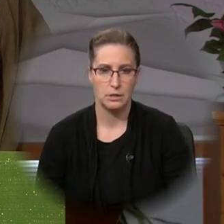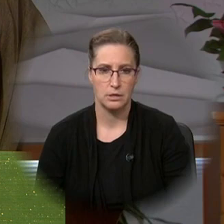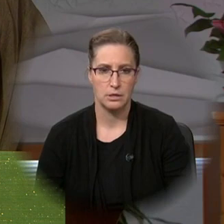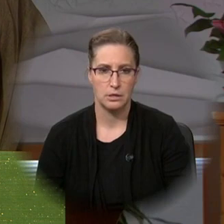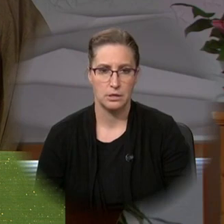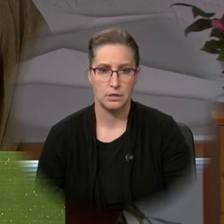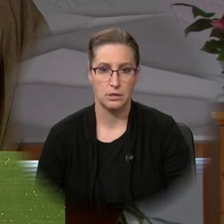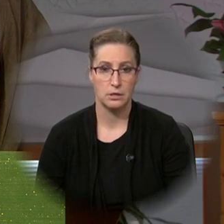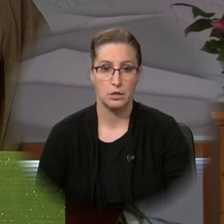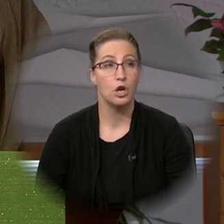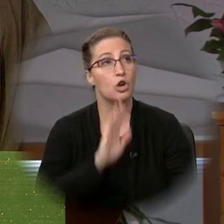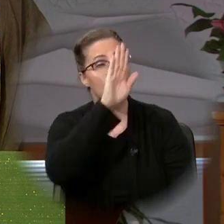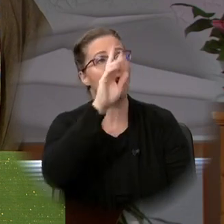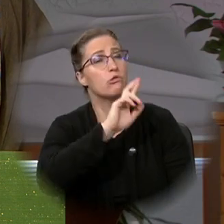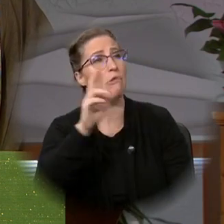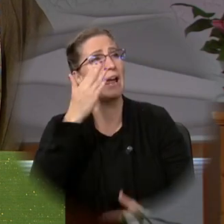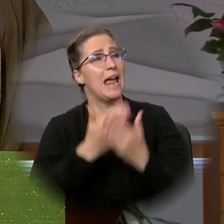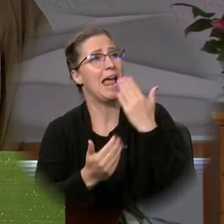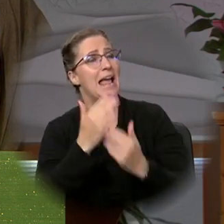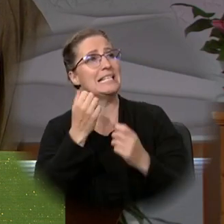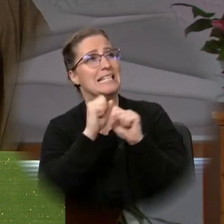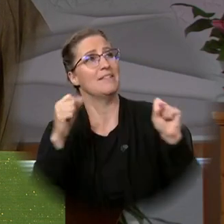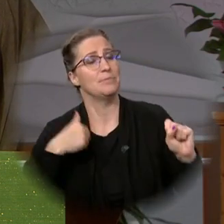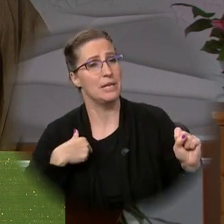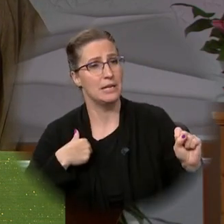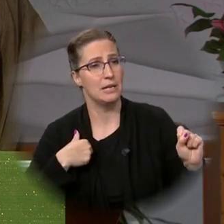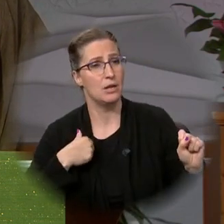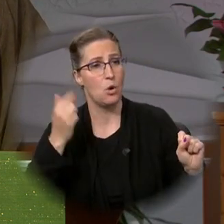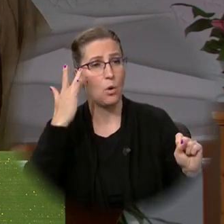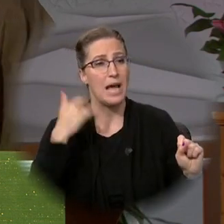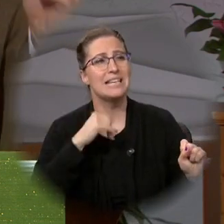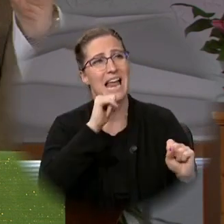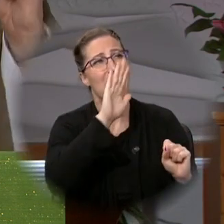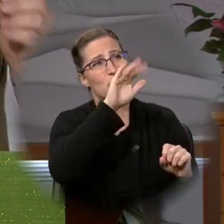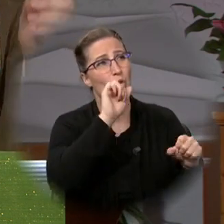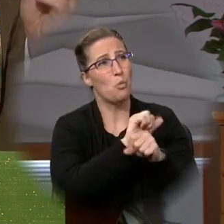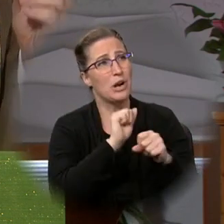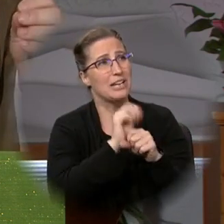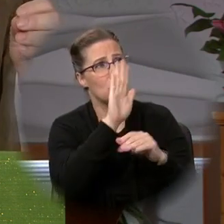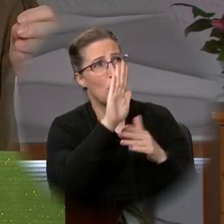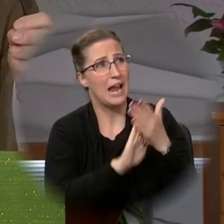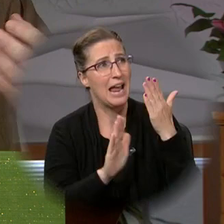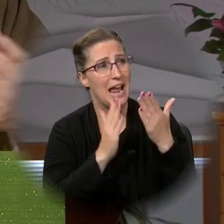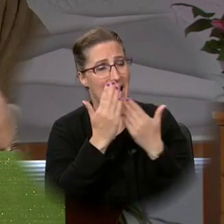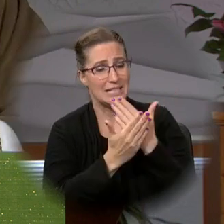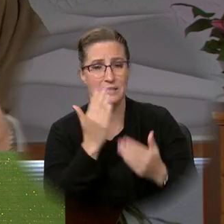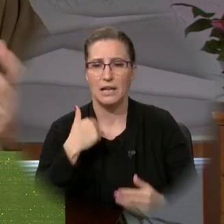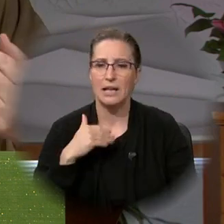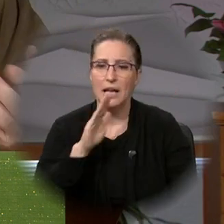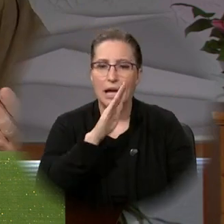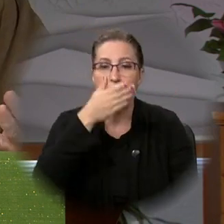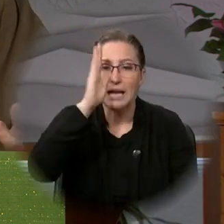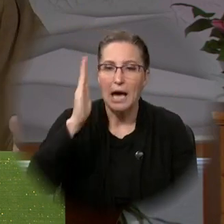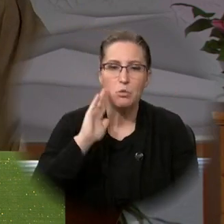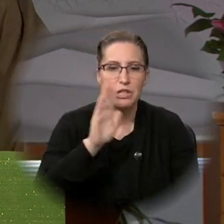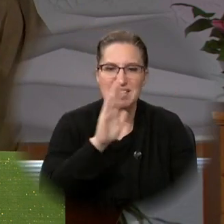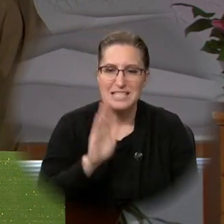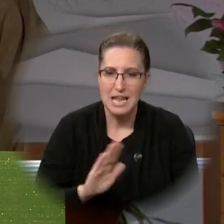Your right hand saves me. Forsake not the work of your hands. God will never forsake us, you and